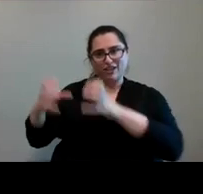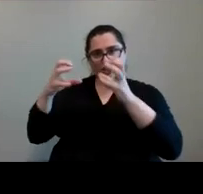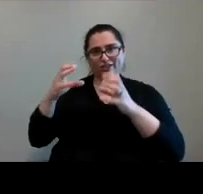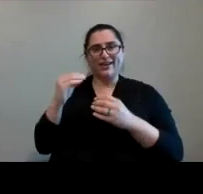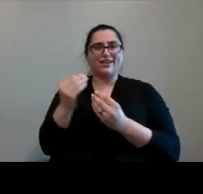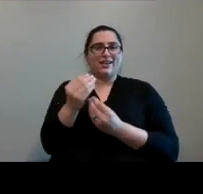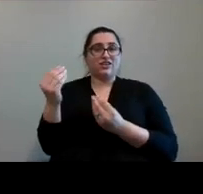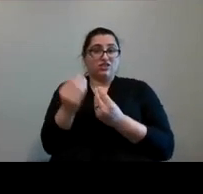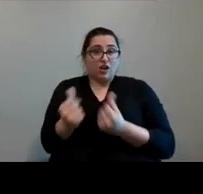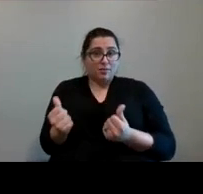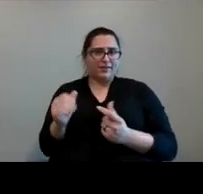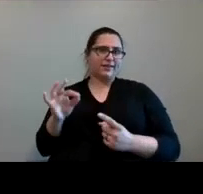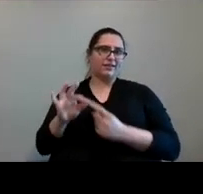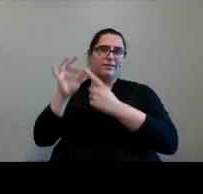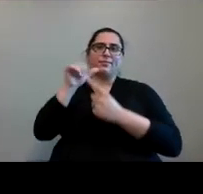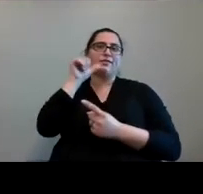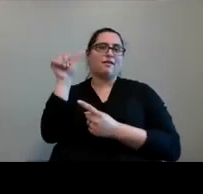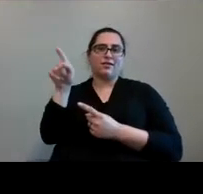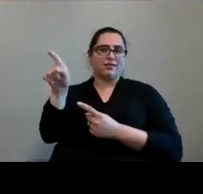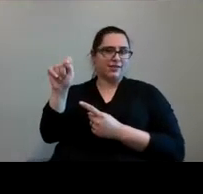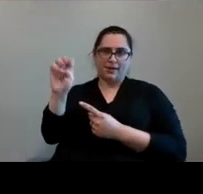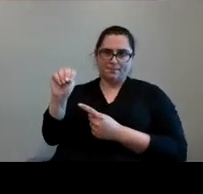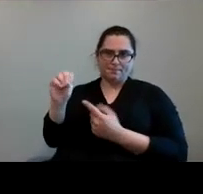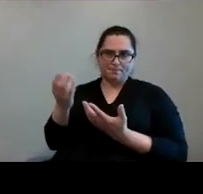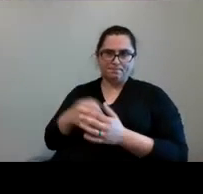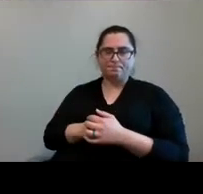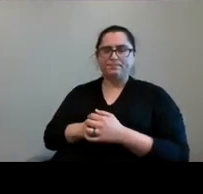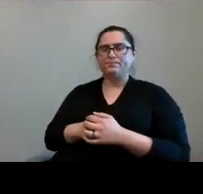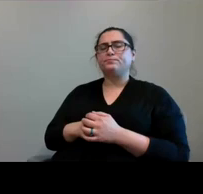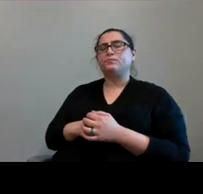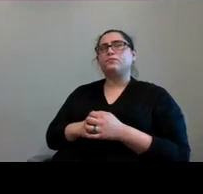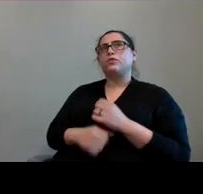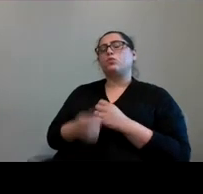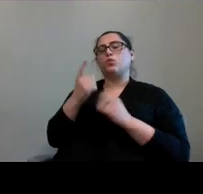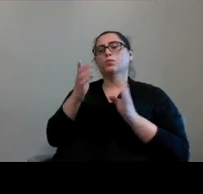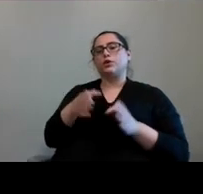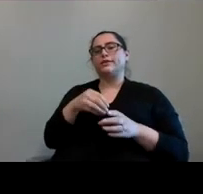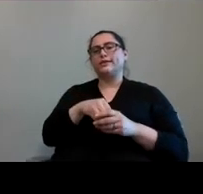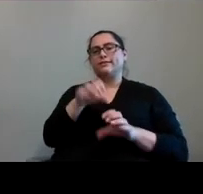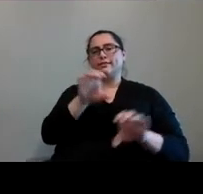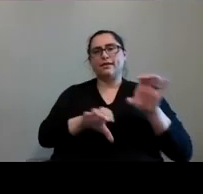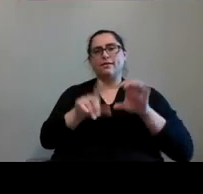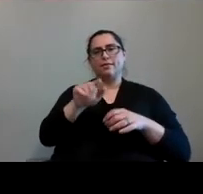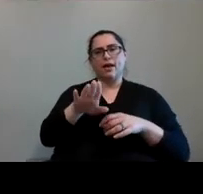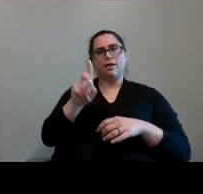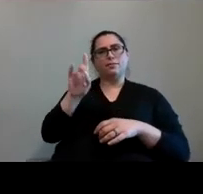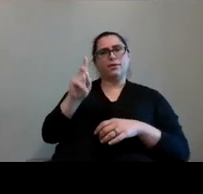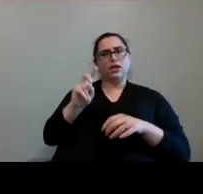besides TM? Actually, someone in the chem lab looked at improvements. So all of